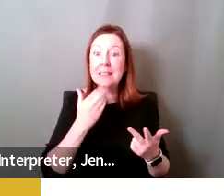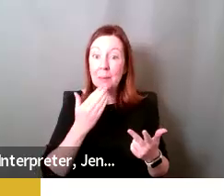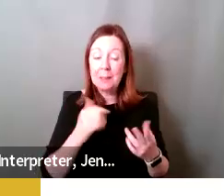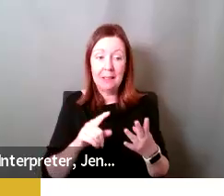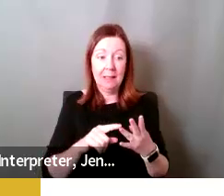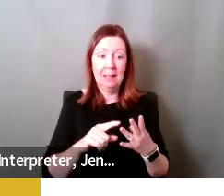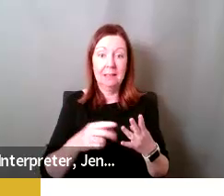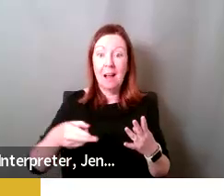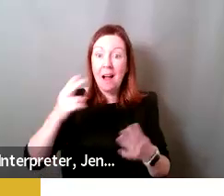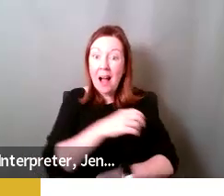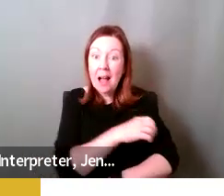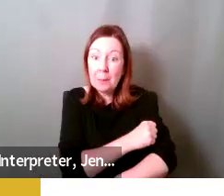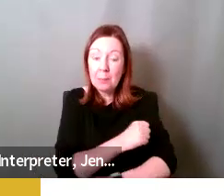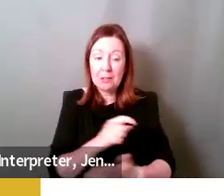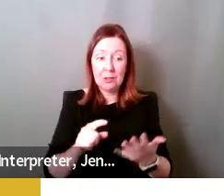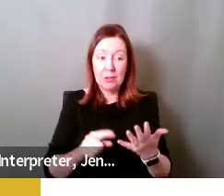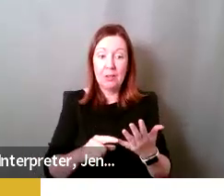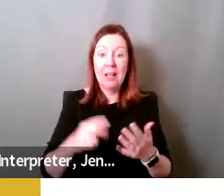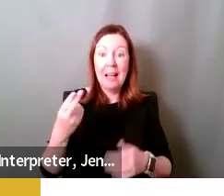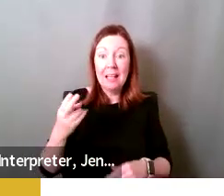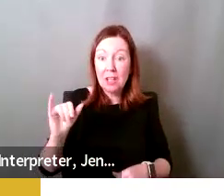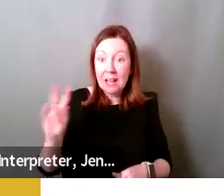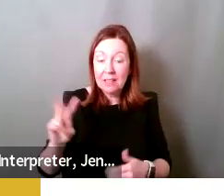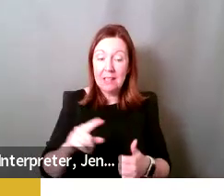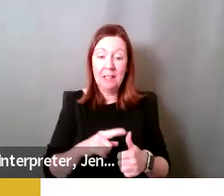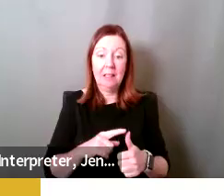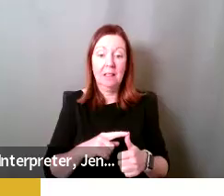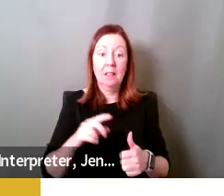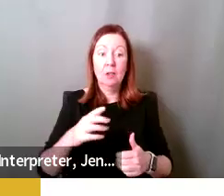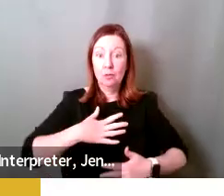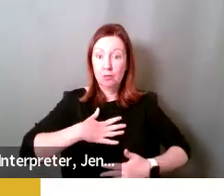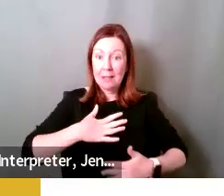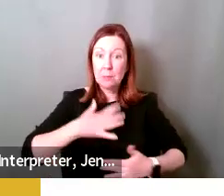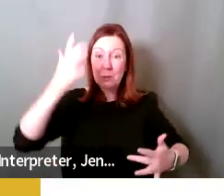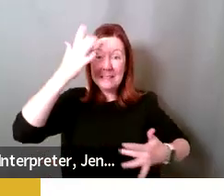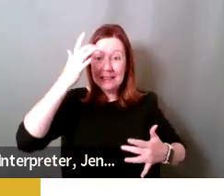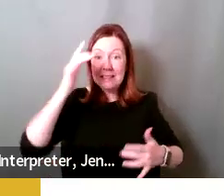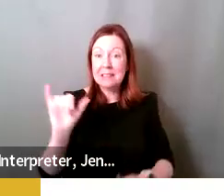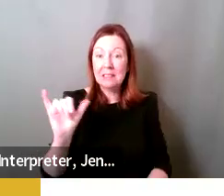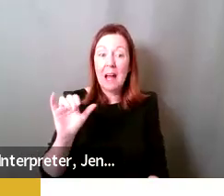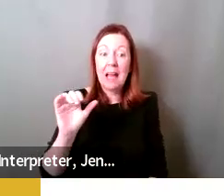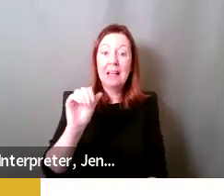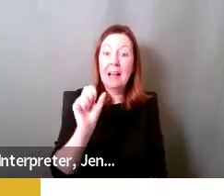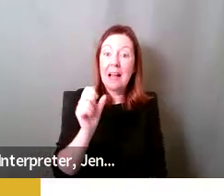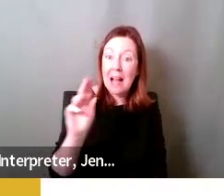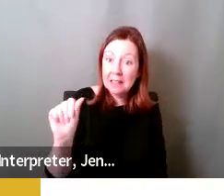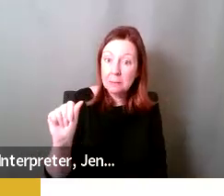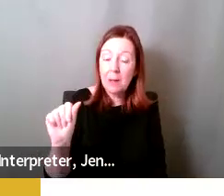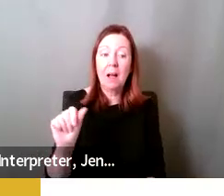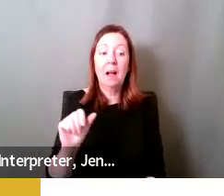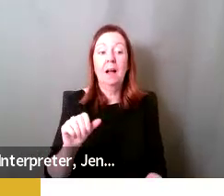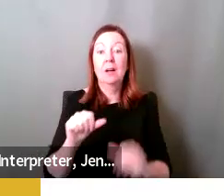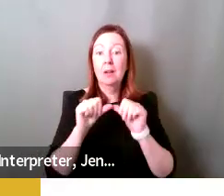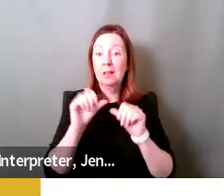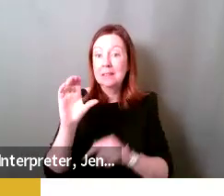diabetes, high blood pressure, HIV, respiratory diseases such as asthma,